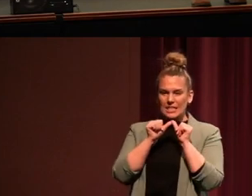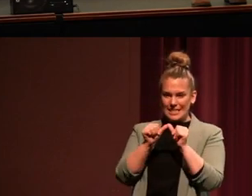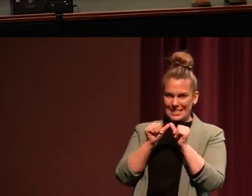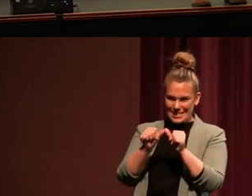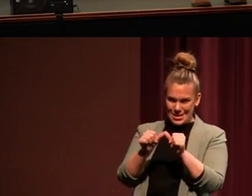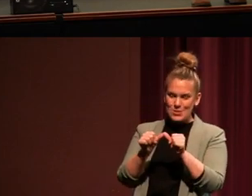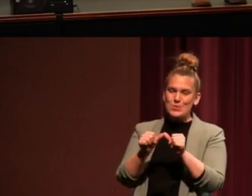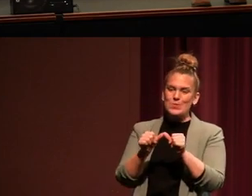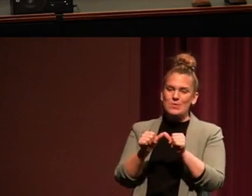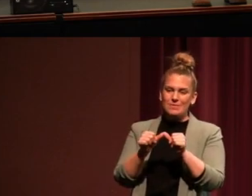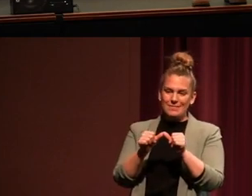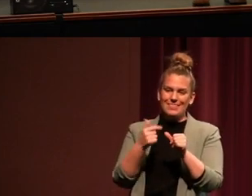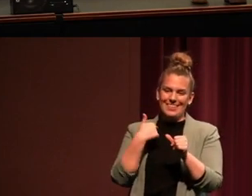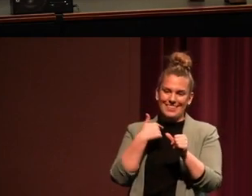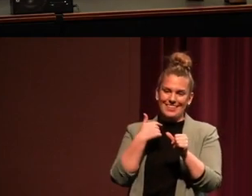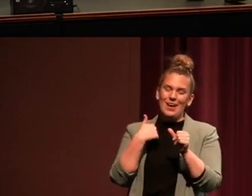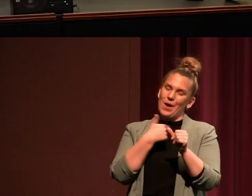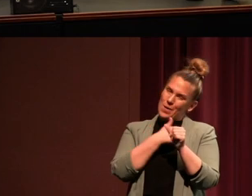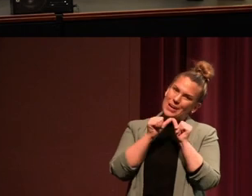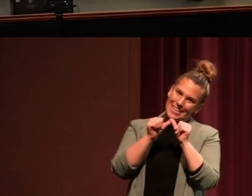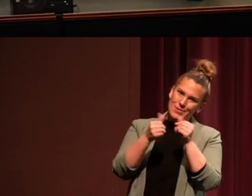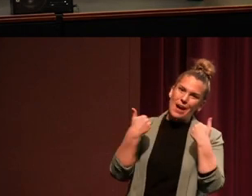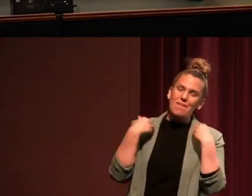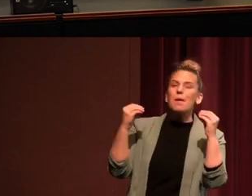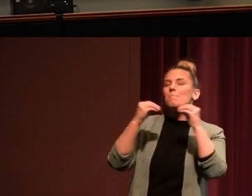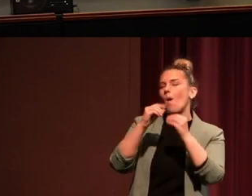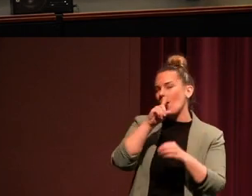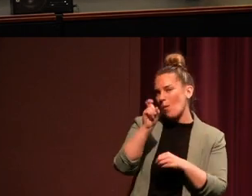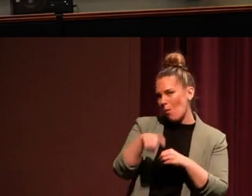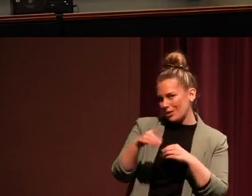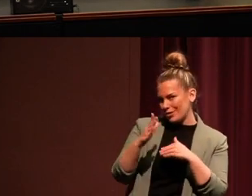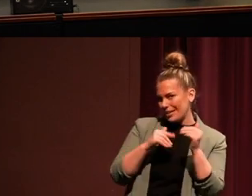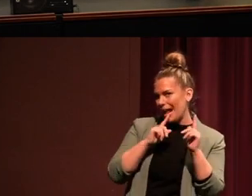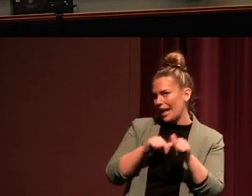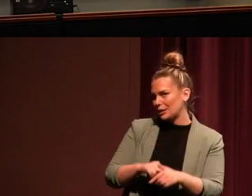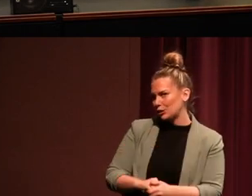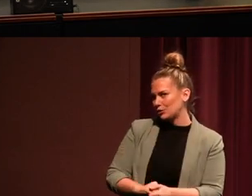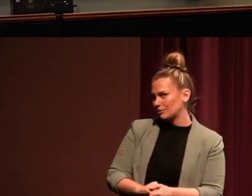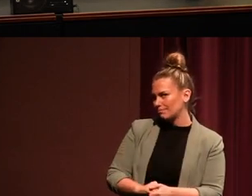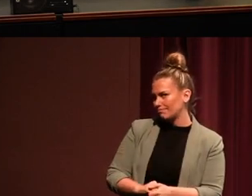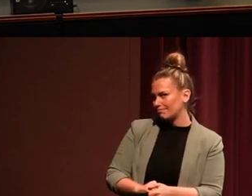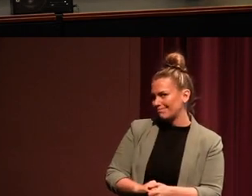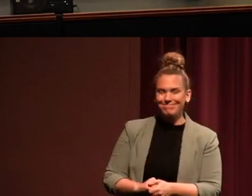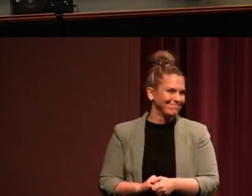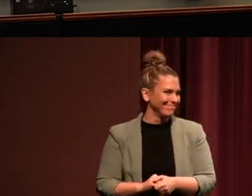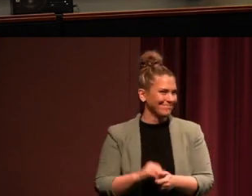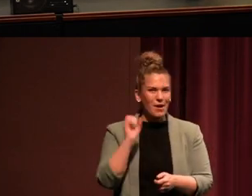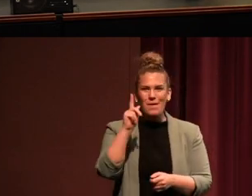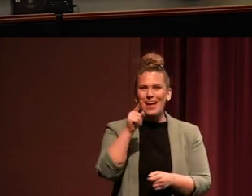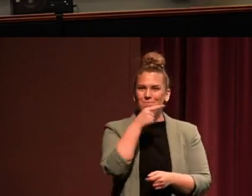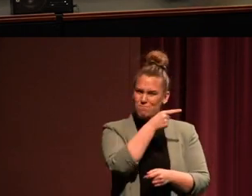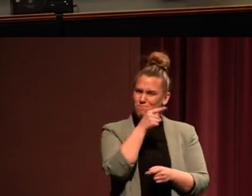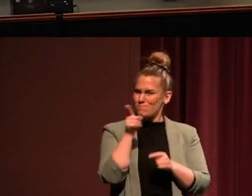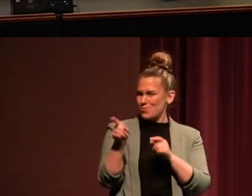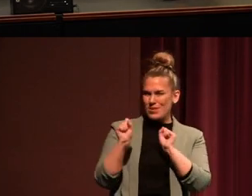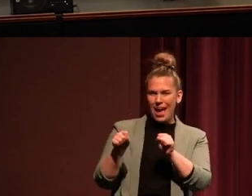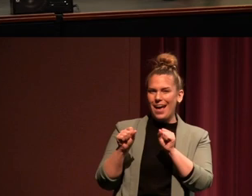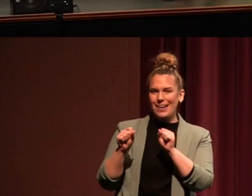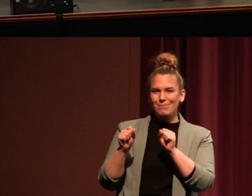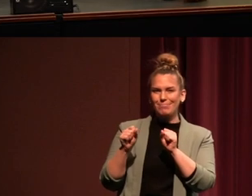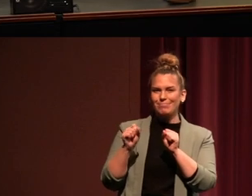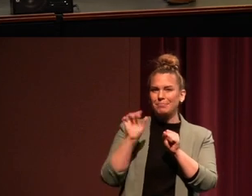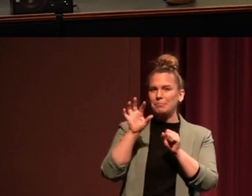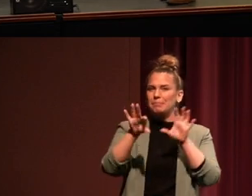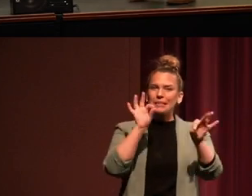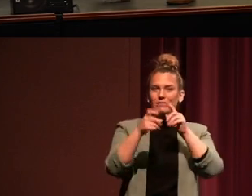than answers then. You can go to the audience. I'll keep